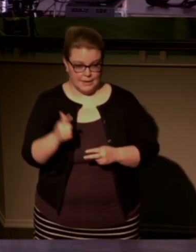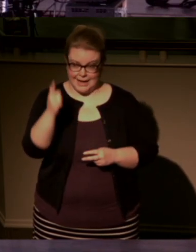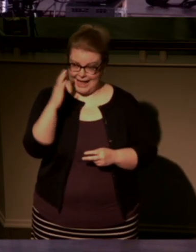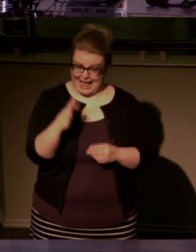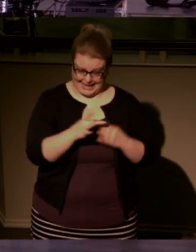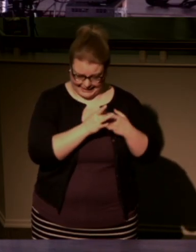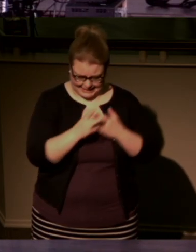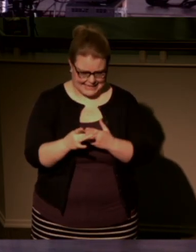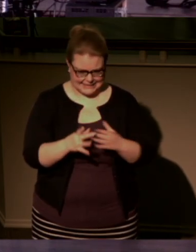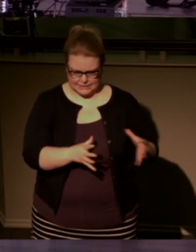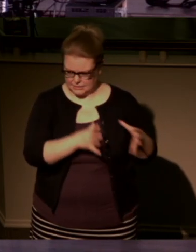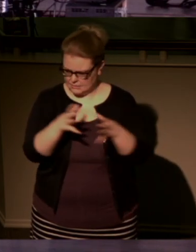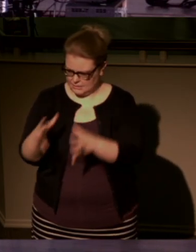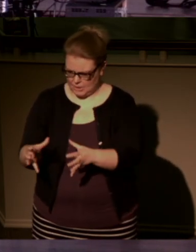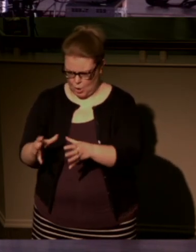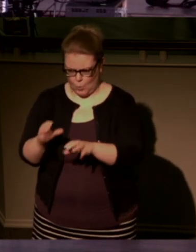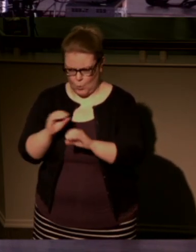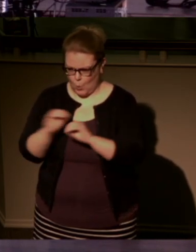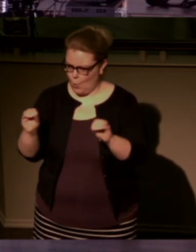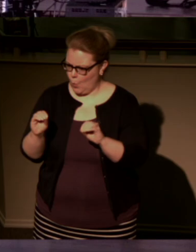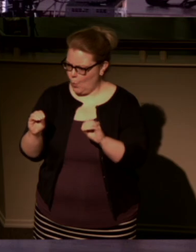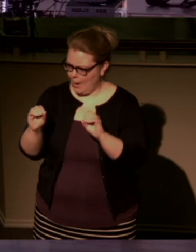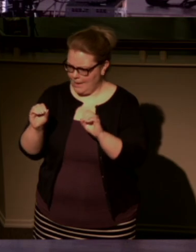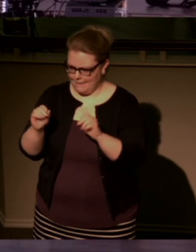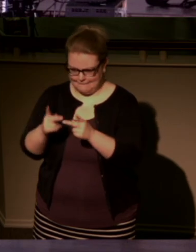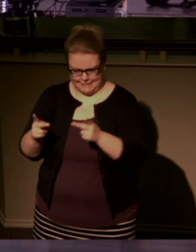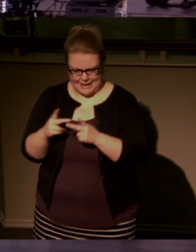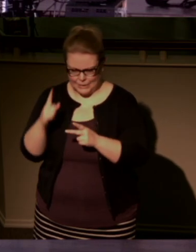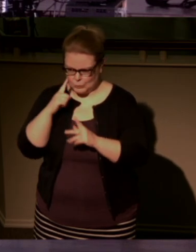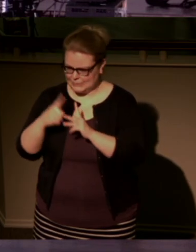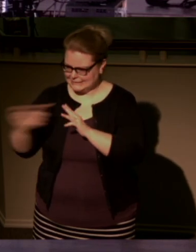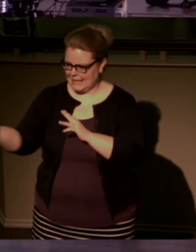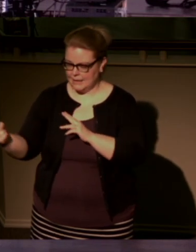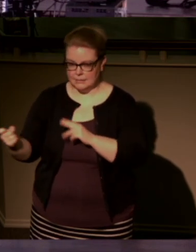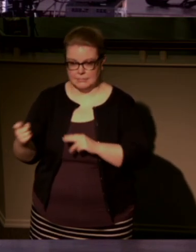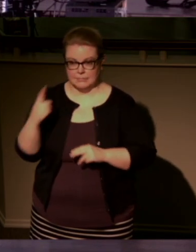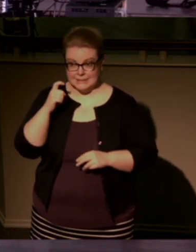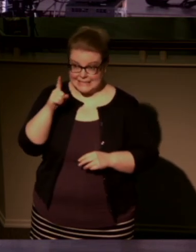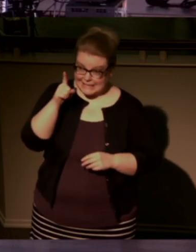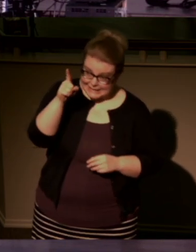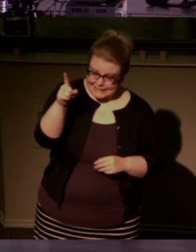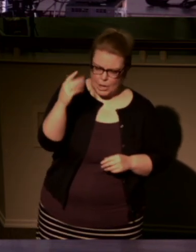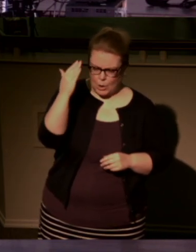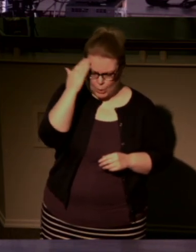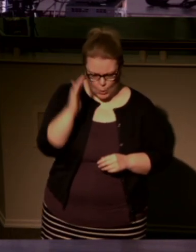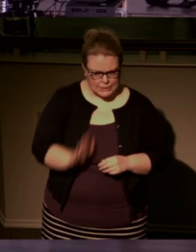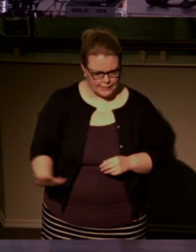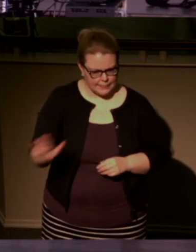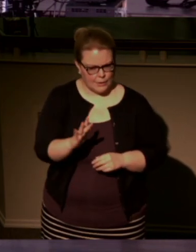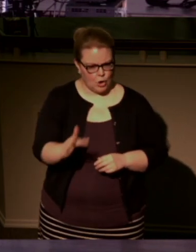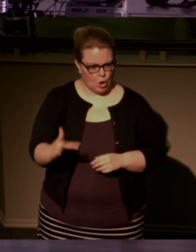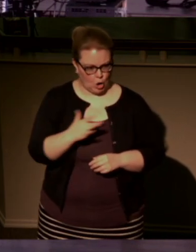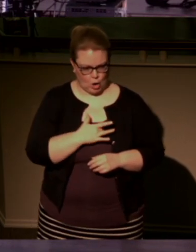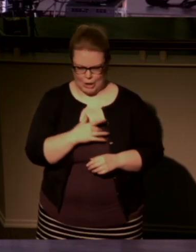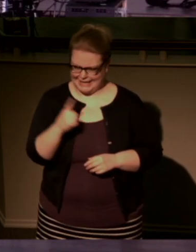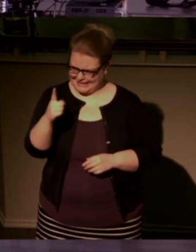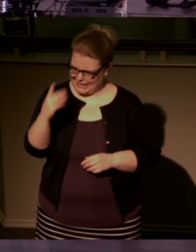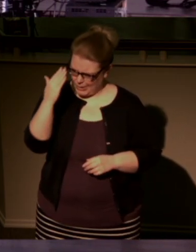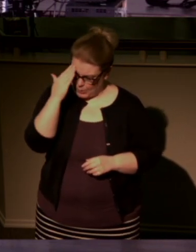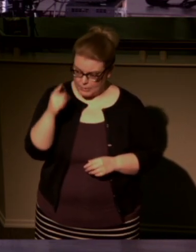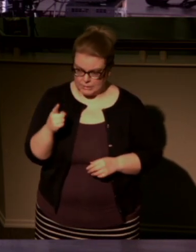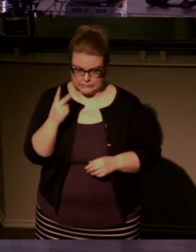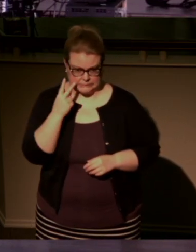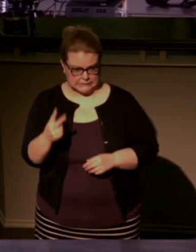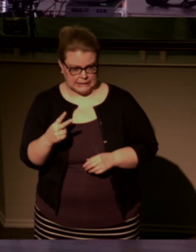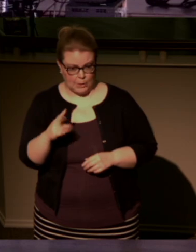with no outlet, because God knows the hearts of these people, and He knows if they see war, they're going to hightail it